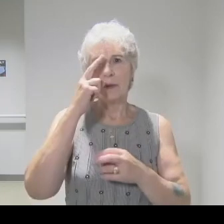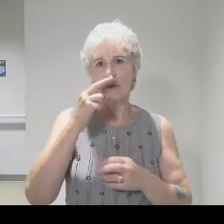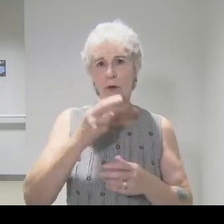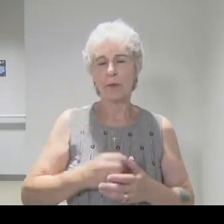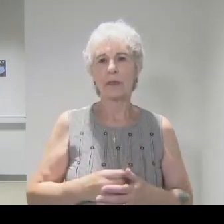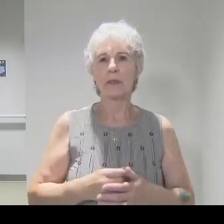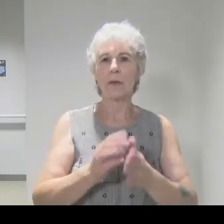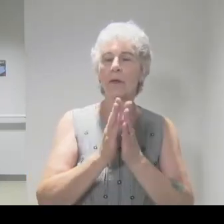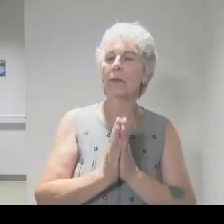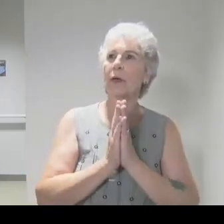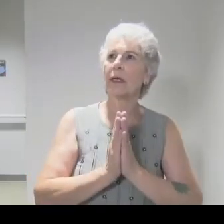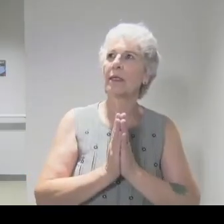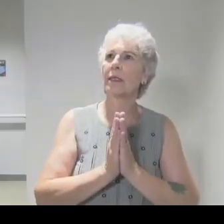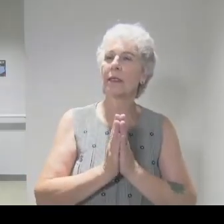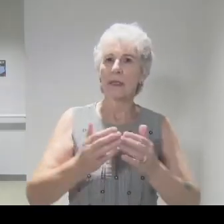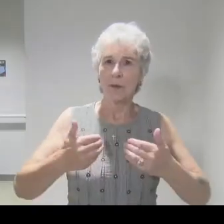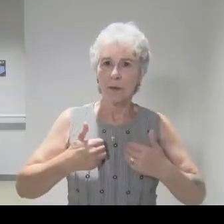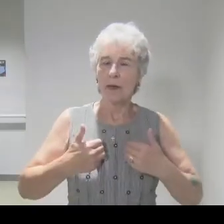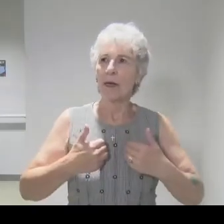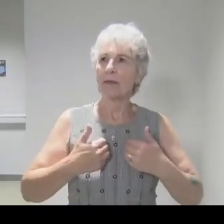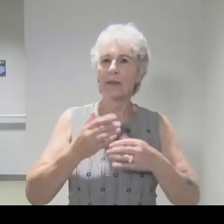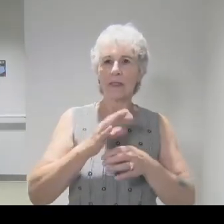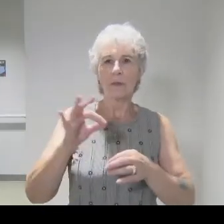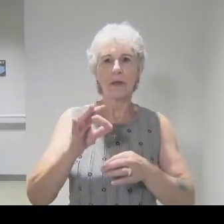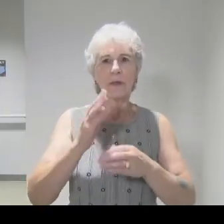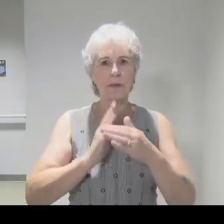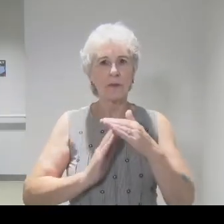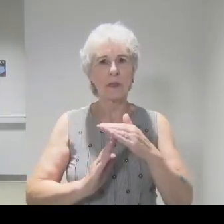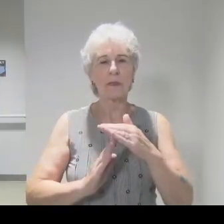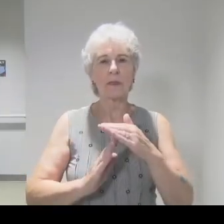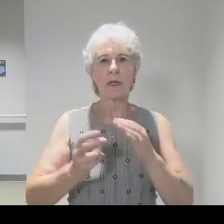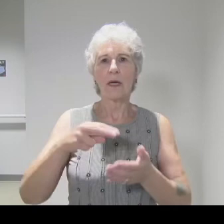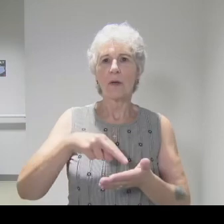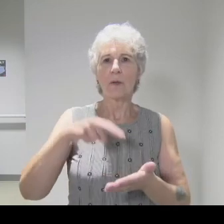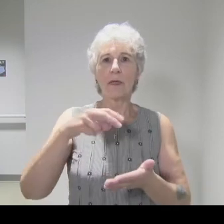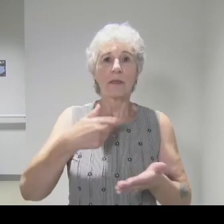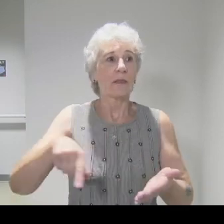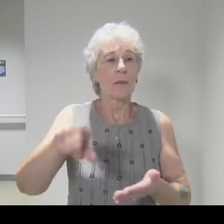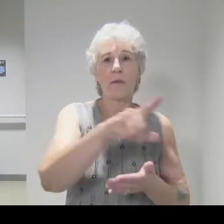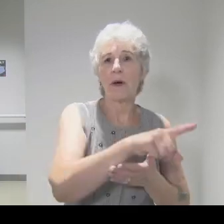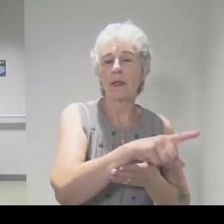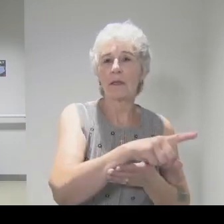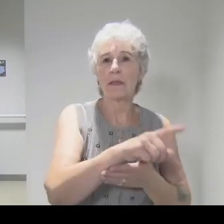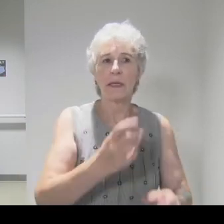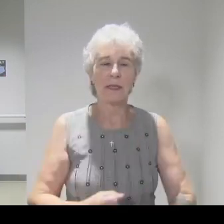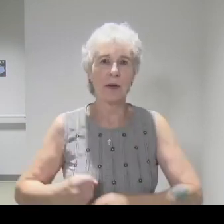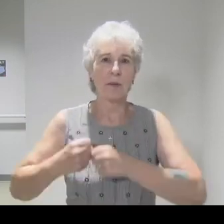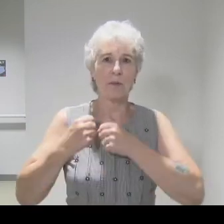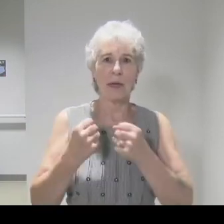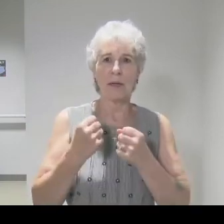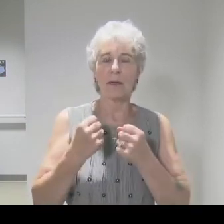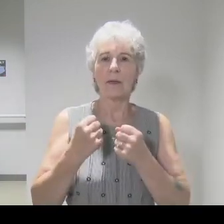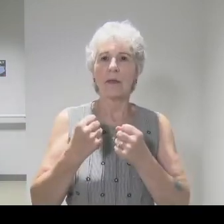We pray that we will have a spirit of humility and that you will raise some of us up in the power of your Holy